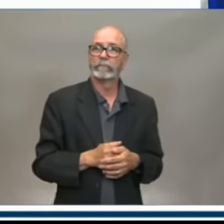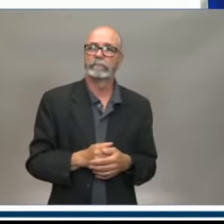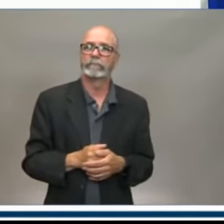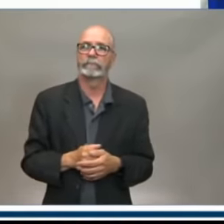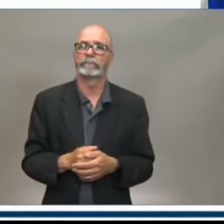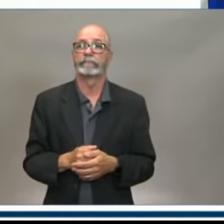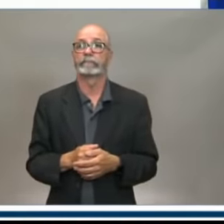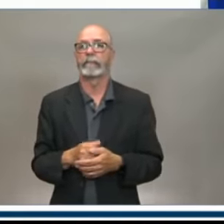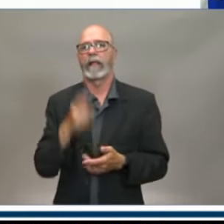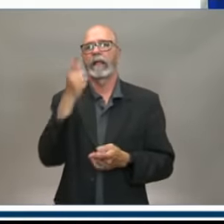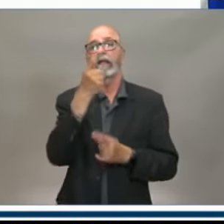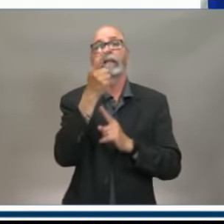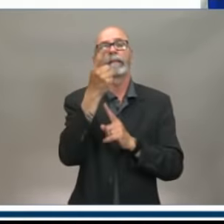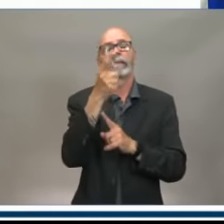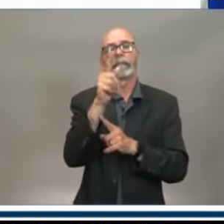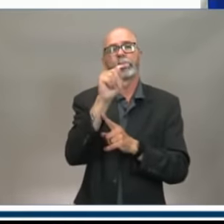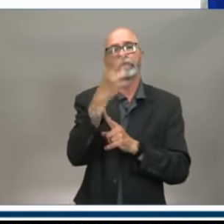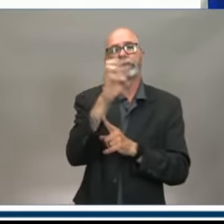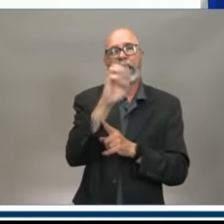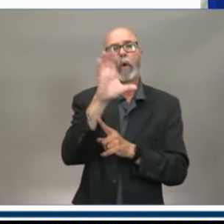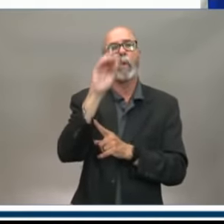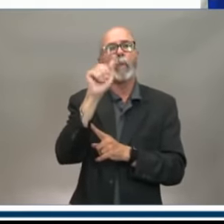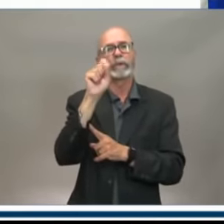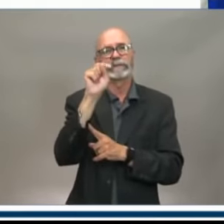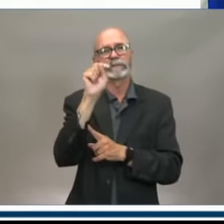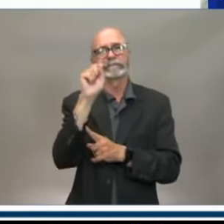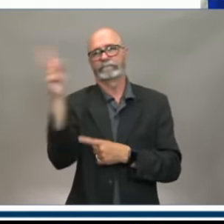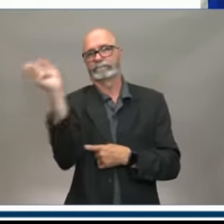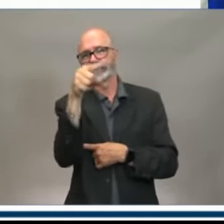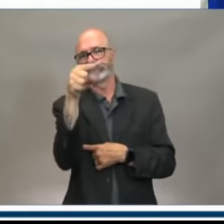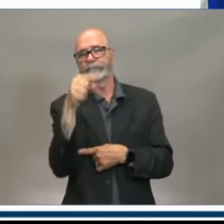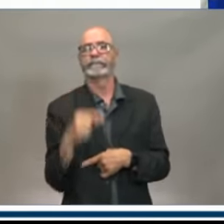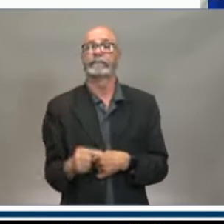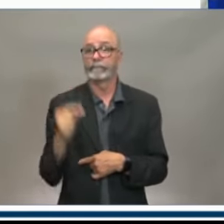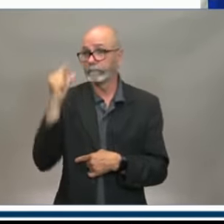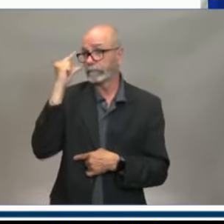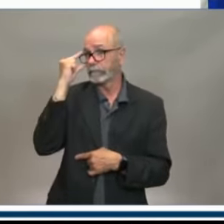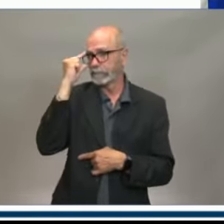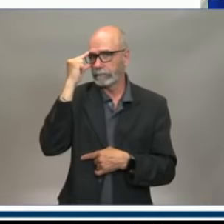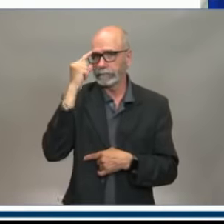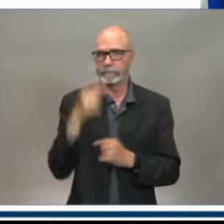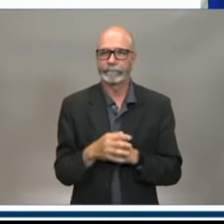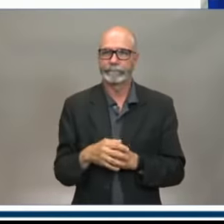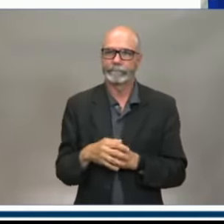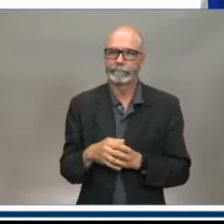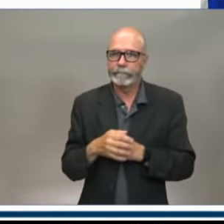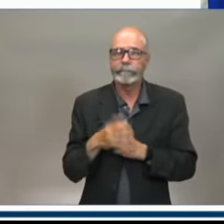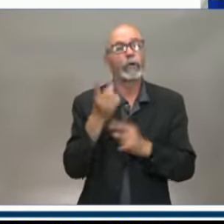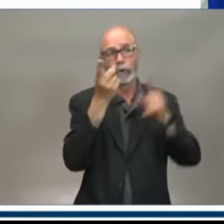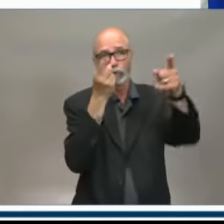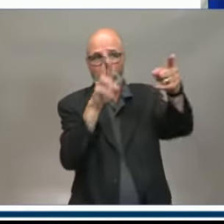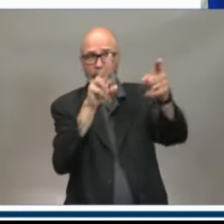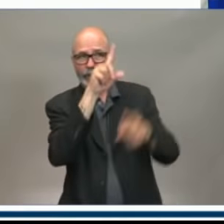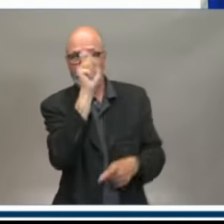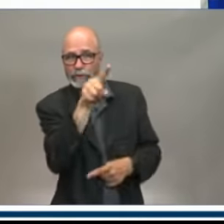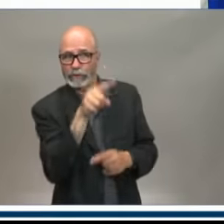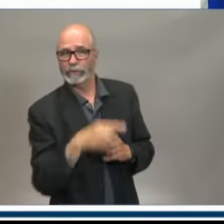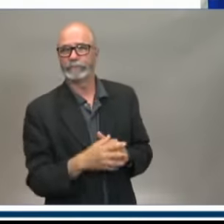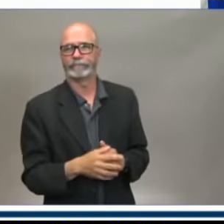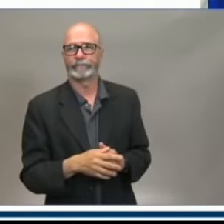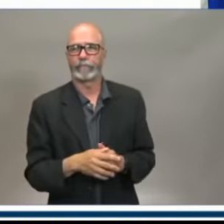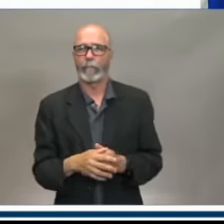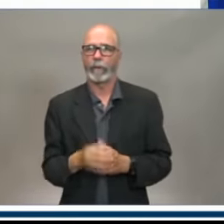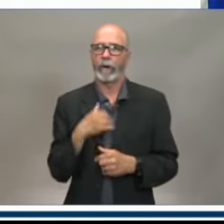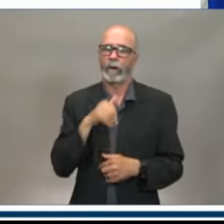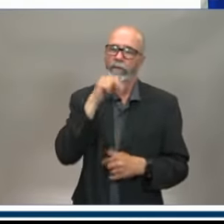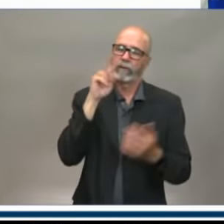Go ahead, Kyle. Thanks, Tina. Dr. Strang, I really hate to keep harping on the statistics